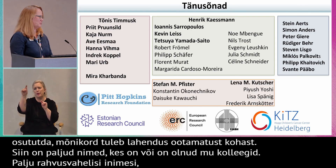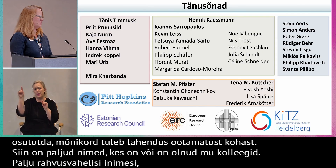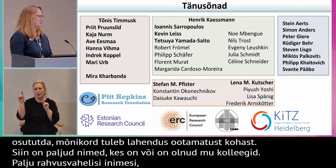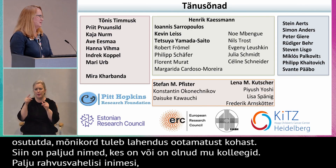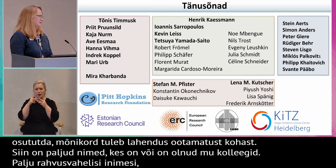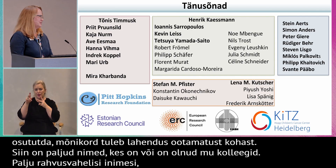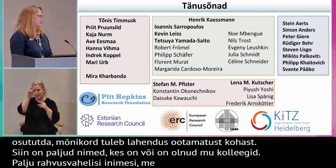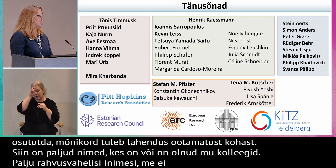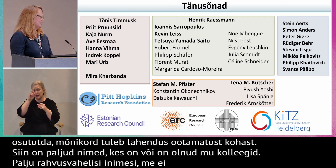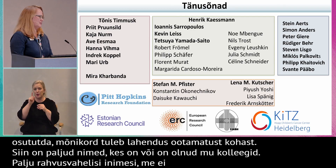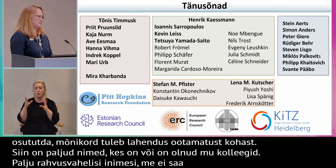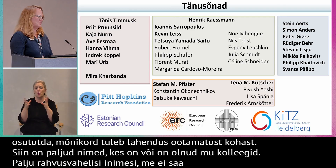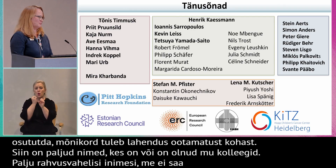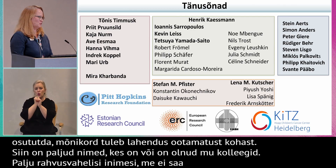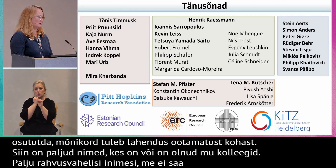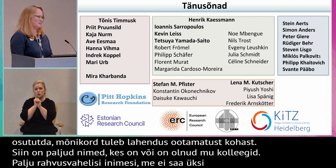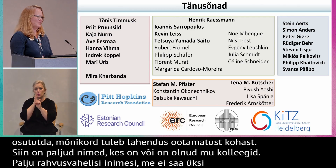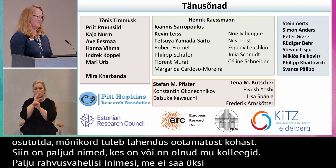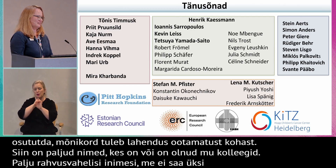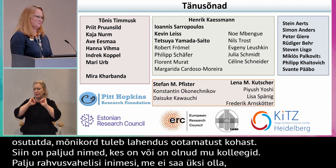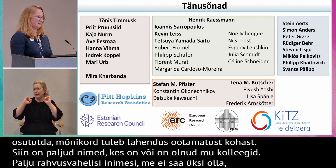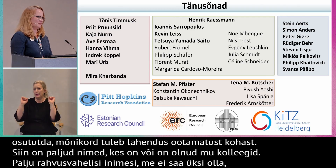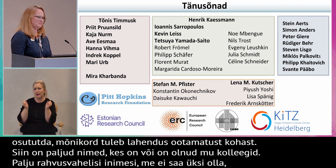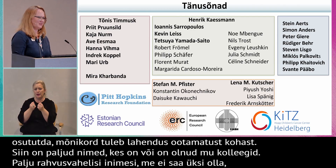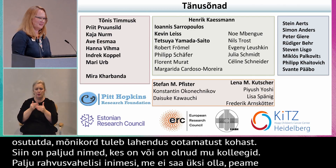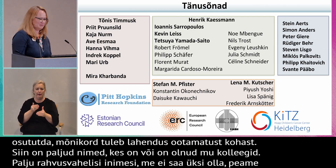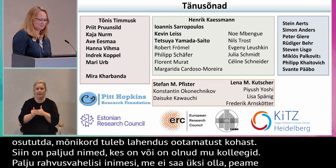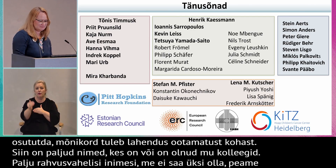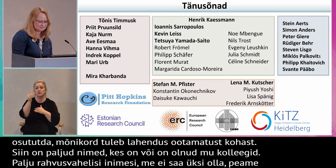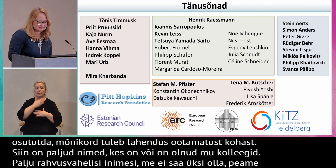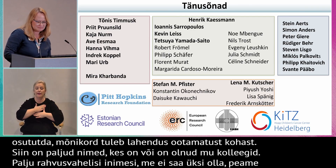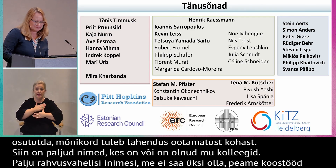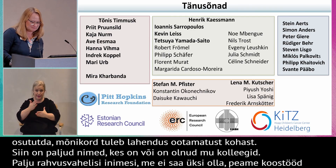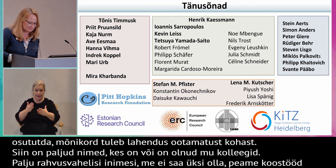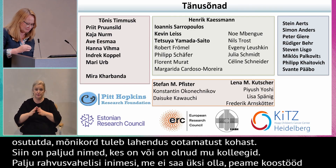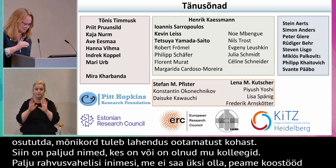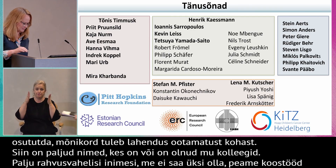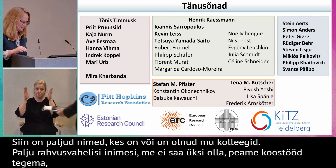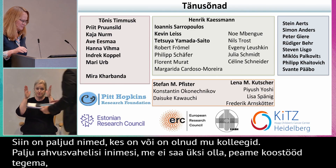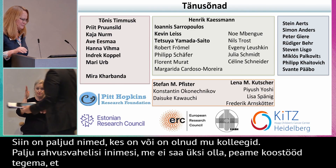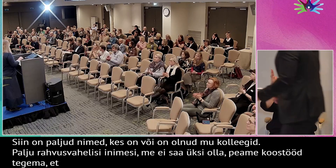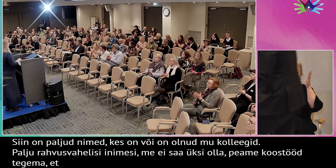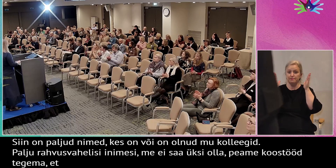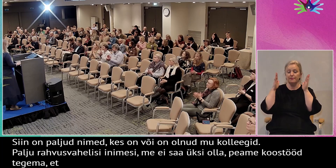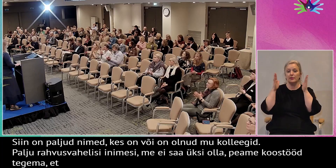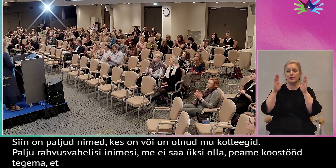alone. Research takes place everywhere. We need to collaborate to move on faster. Thank you.